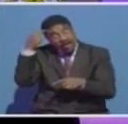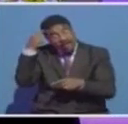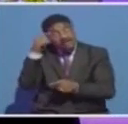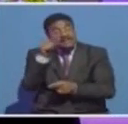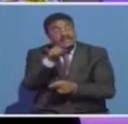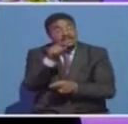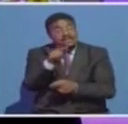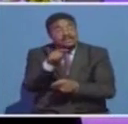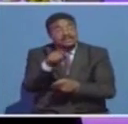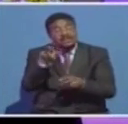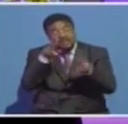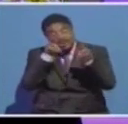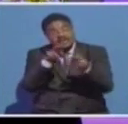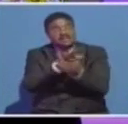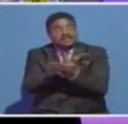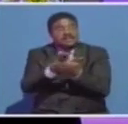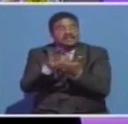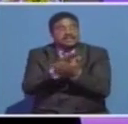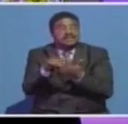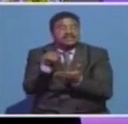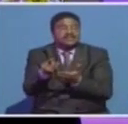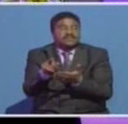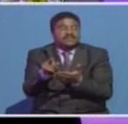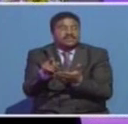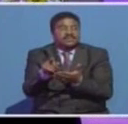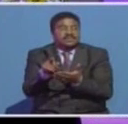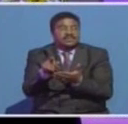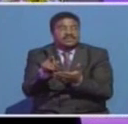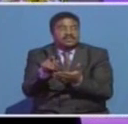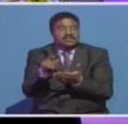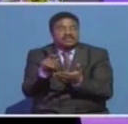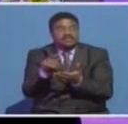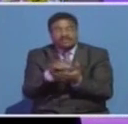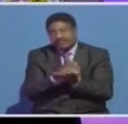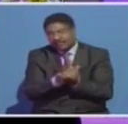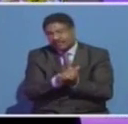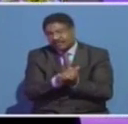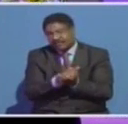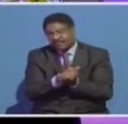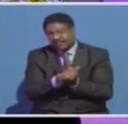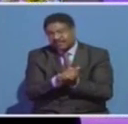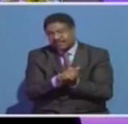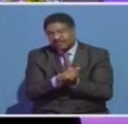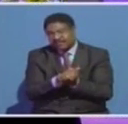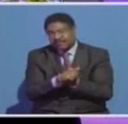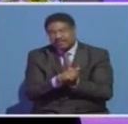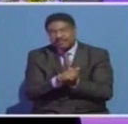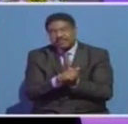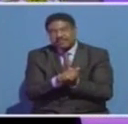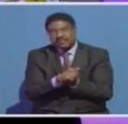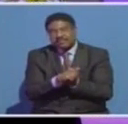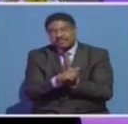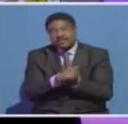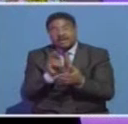hygiene. We need a lot of public toilets that are well serviced with clean, safe water. We are dealing with